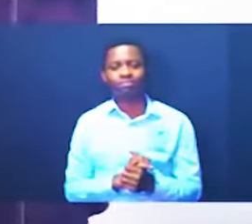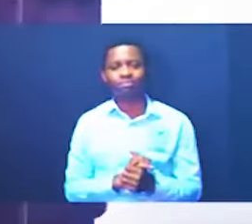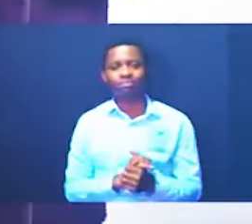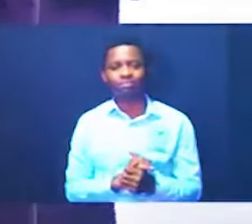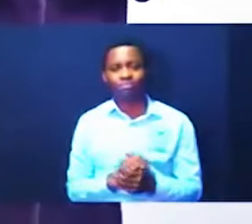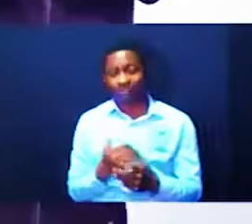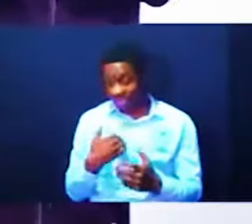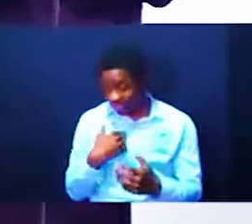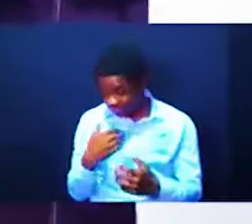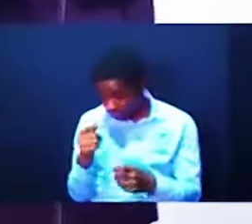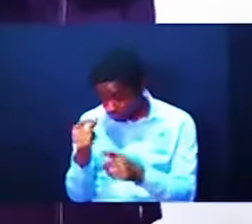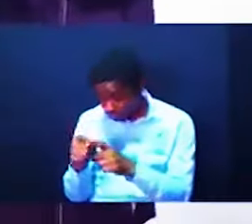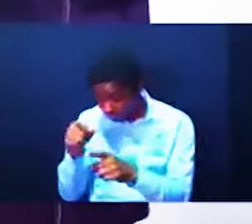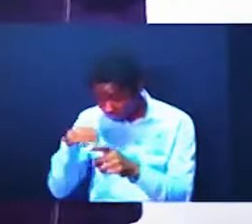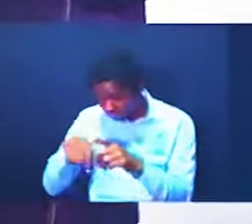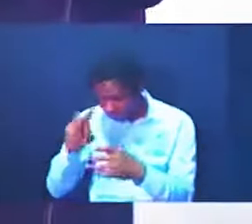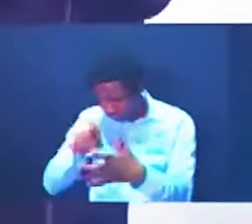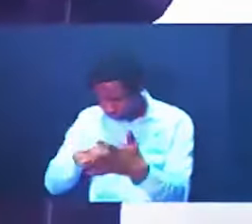that I'm interested in.